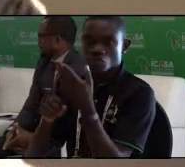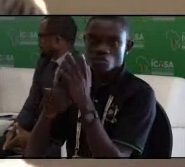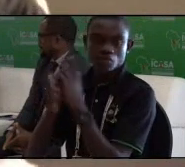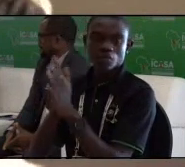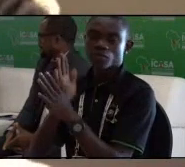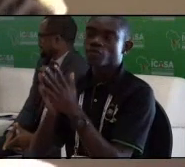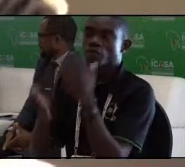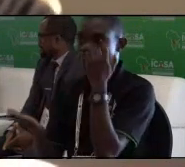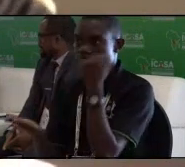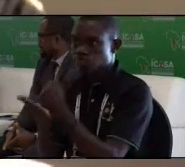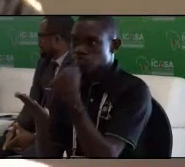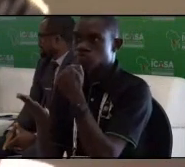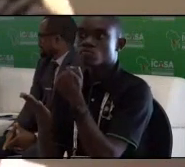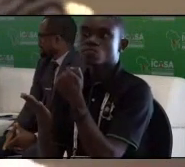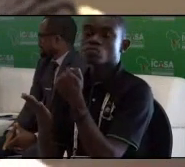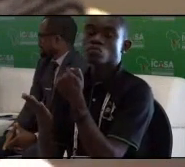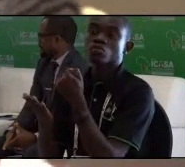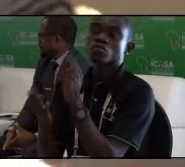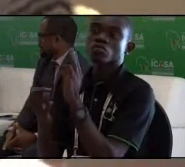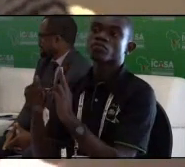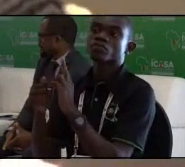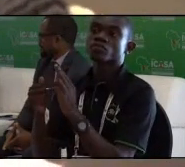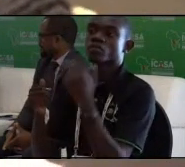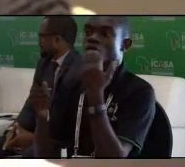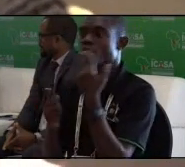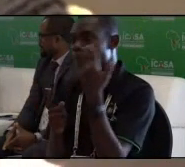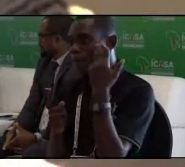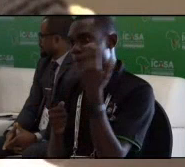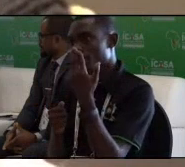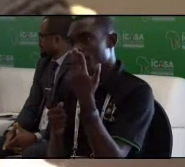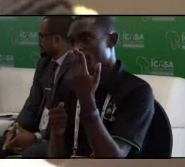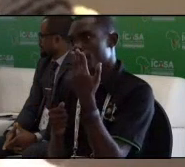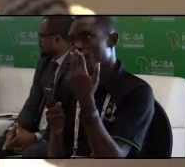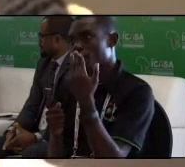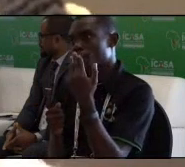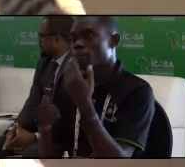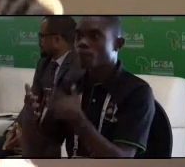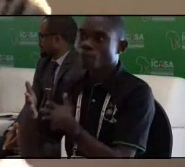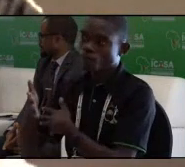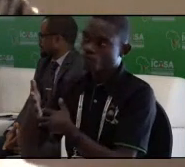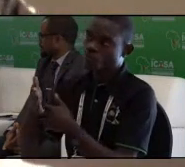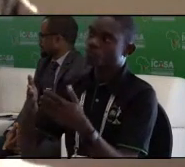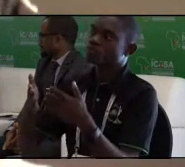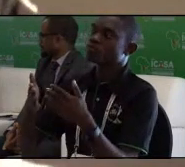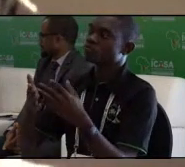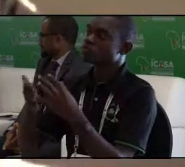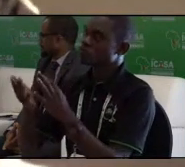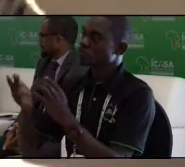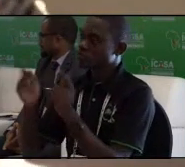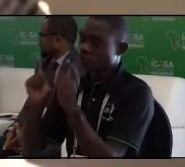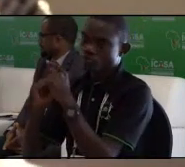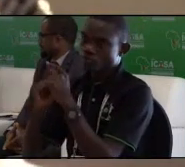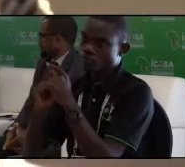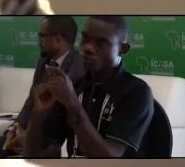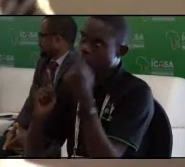unapproved products. And 99% of these, if not all, are actually blood-based. So we